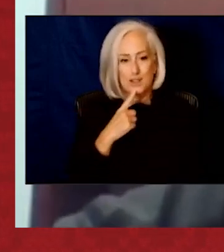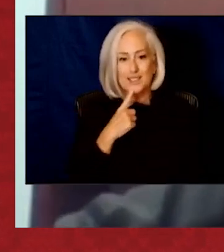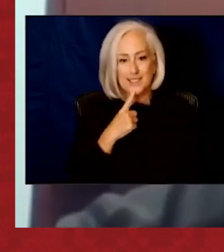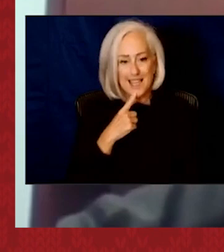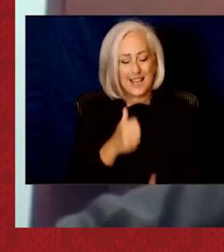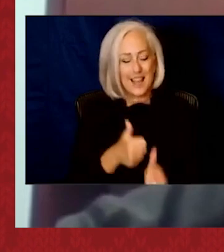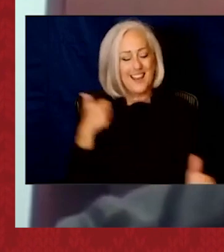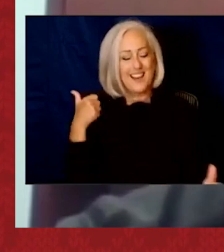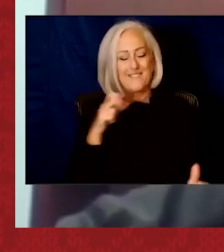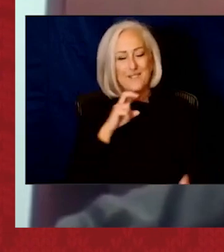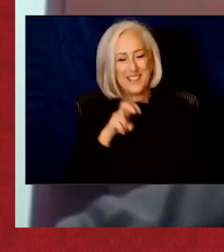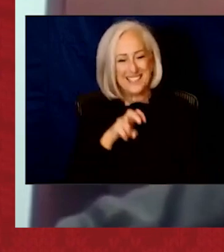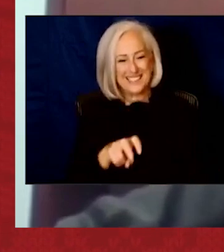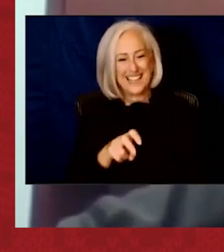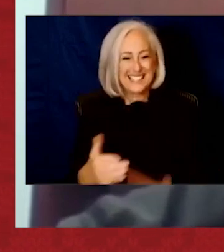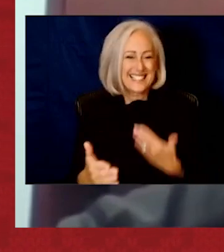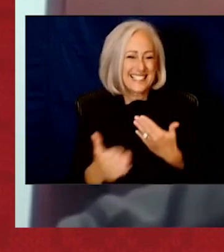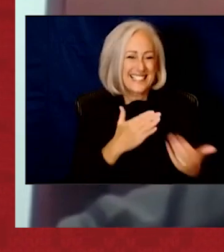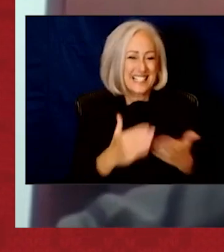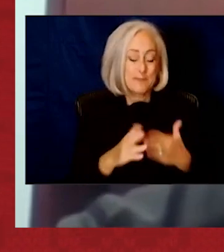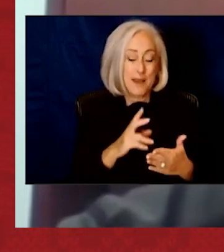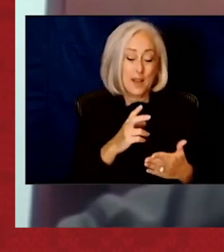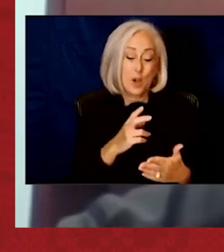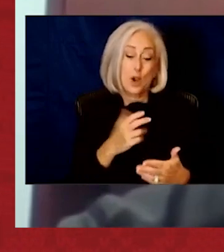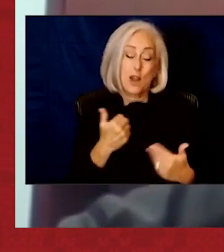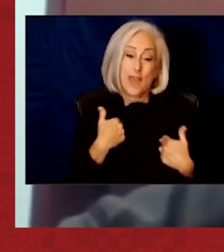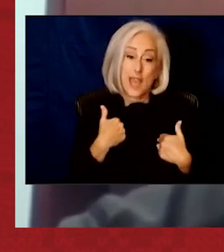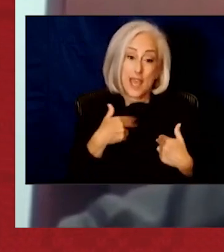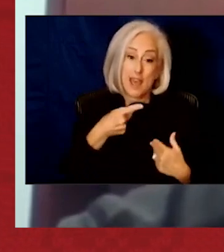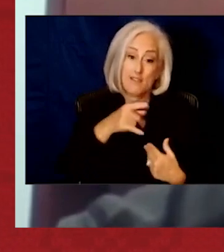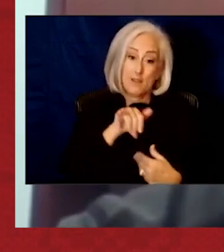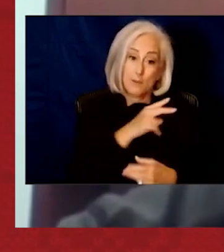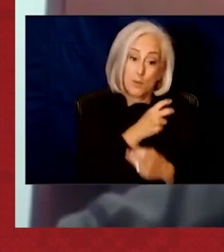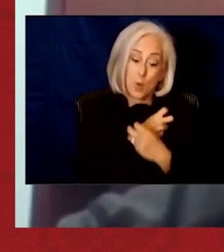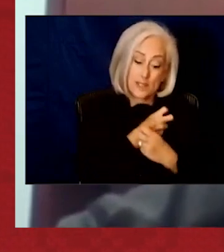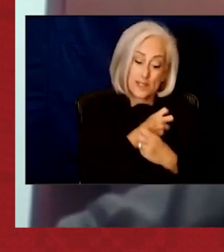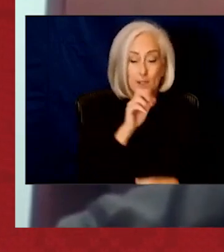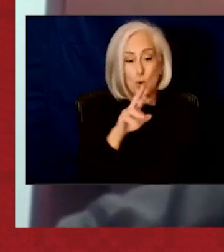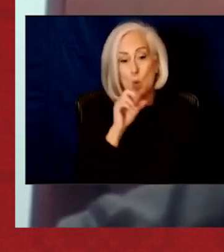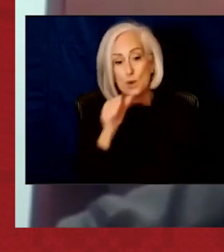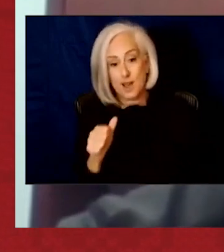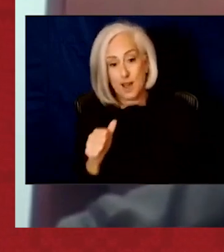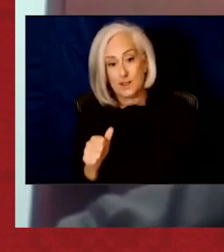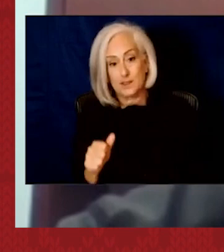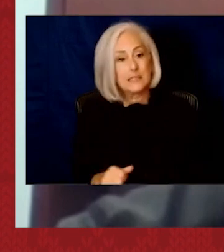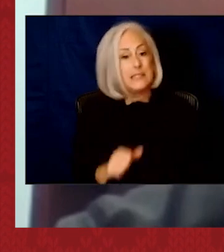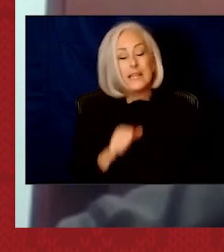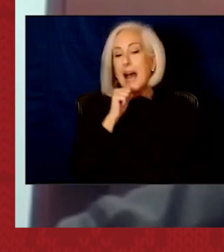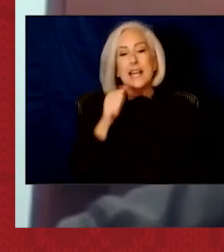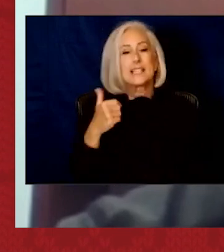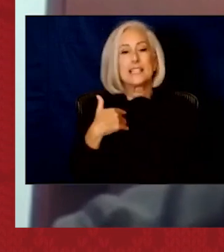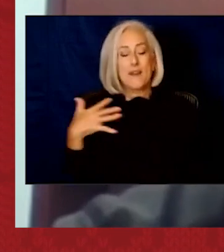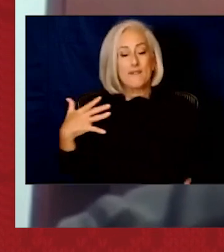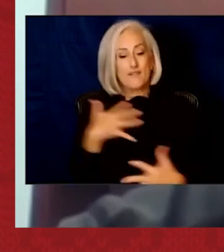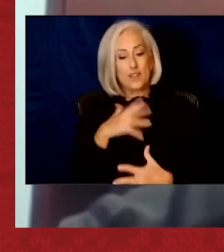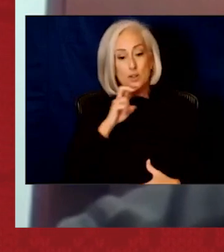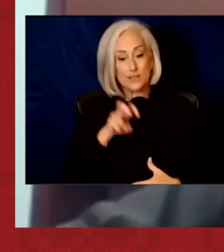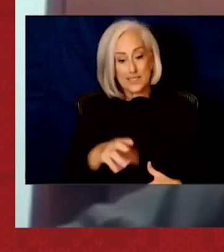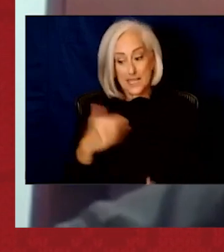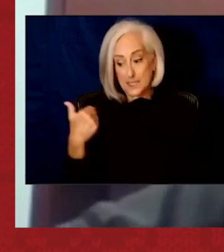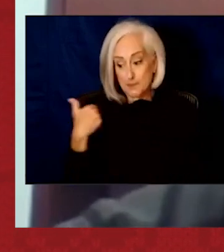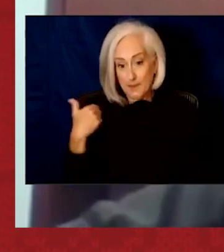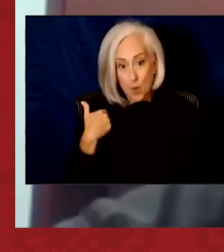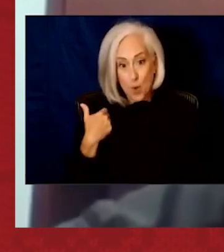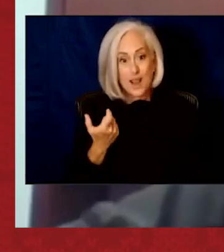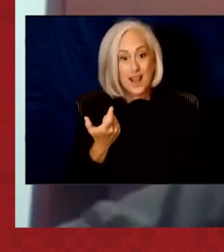from snakes. Doesn't matter if they're poisonous or not. I did not have a phobia of snakes before, but I definitely do now, and do have a little